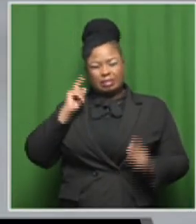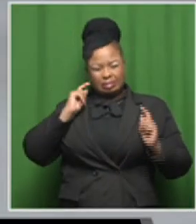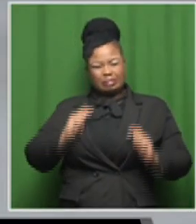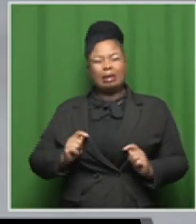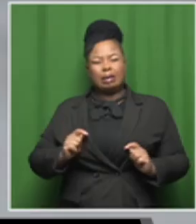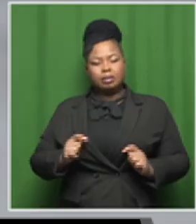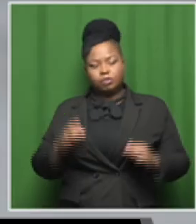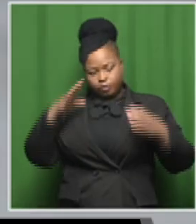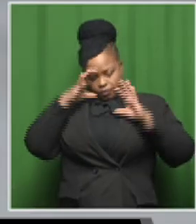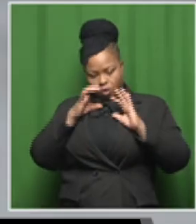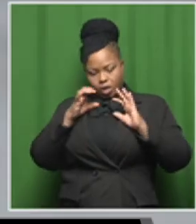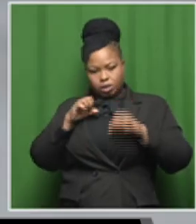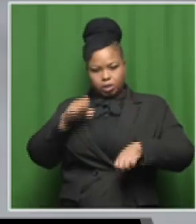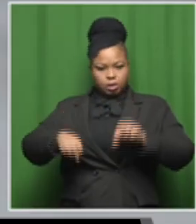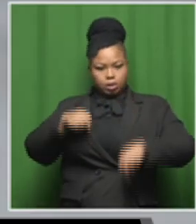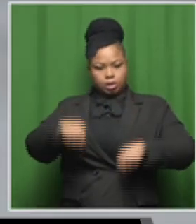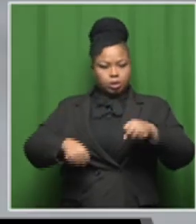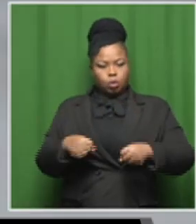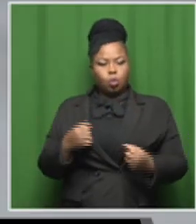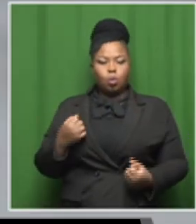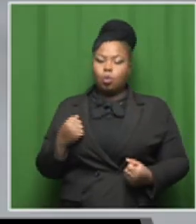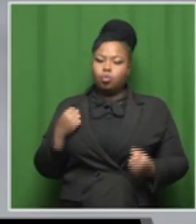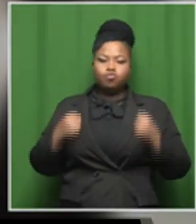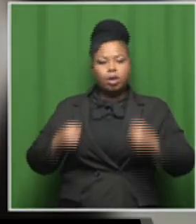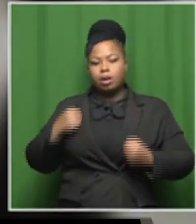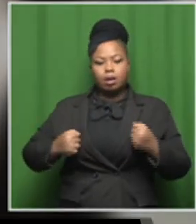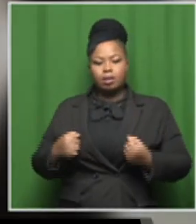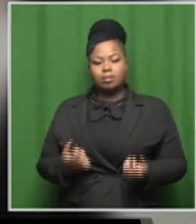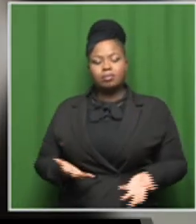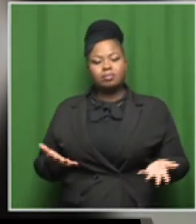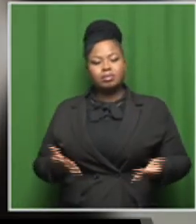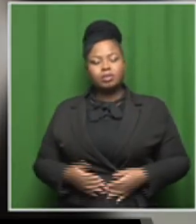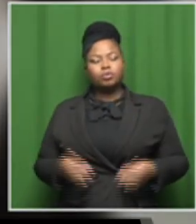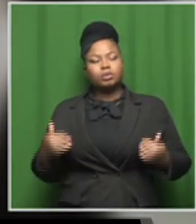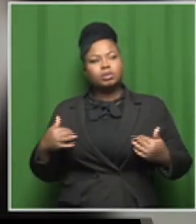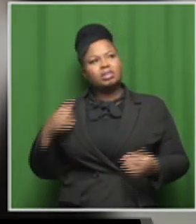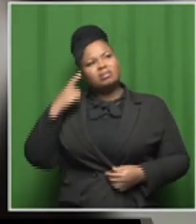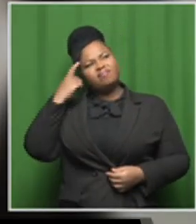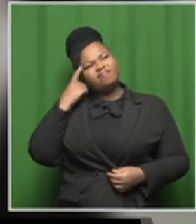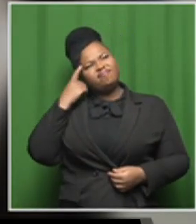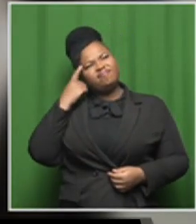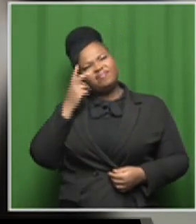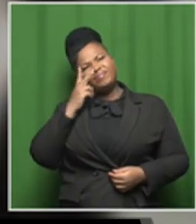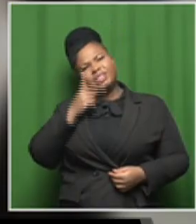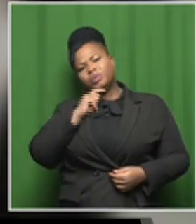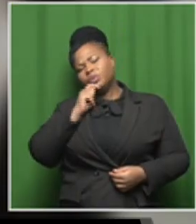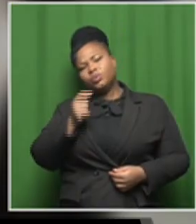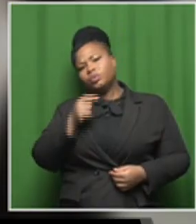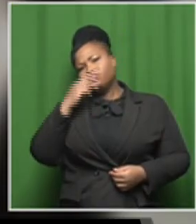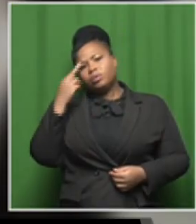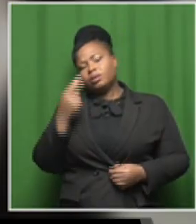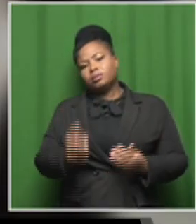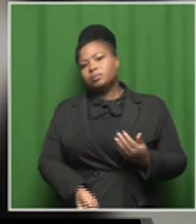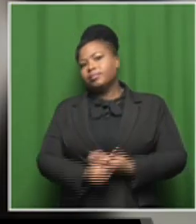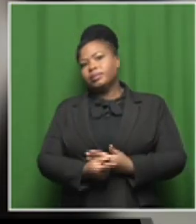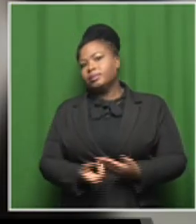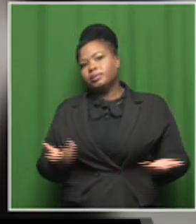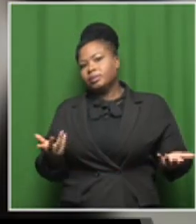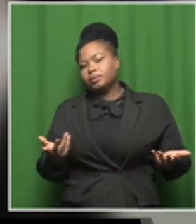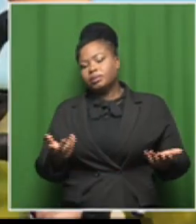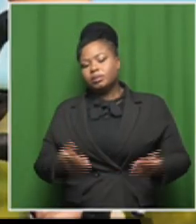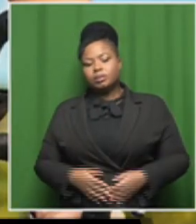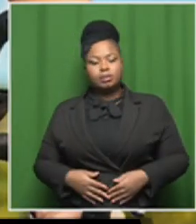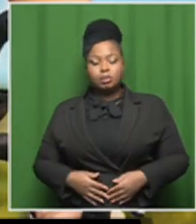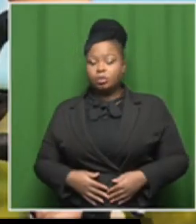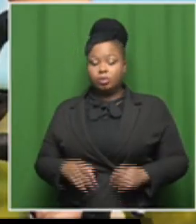you're focusing on riding or running or whatever you're doing, and you start wondering if what you're seeing is actually happening. It's